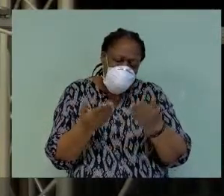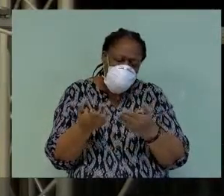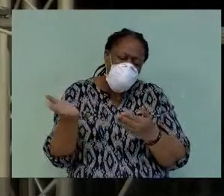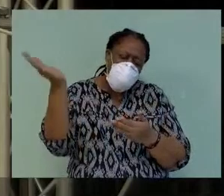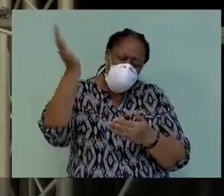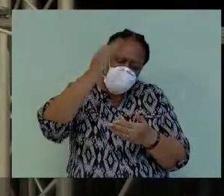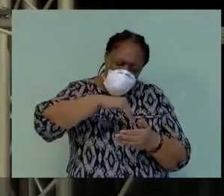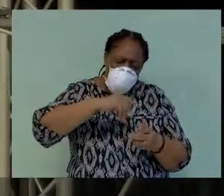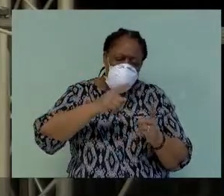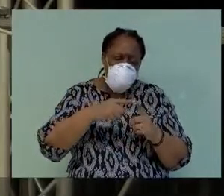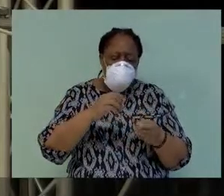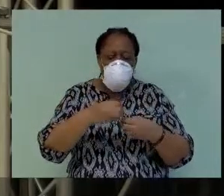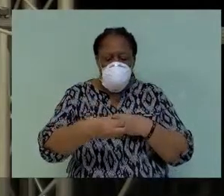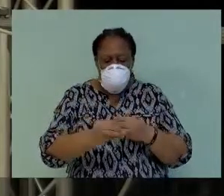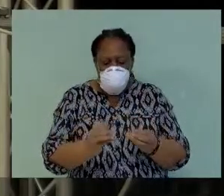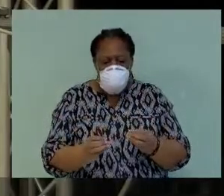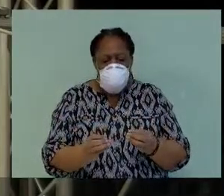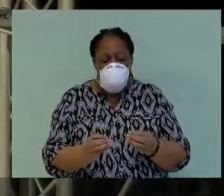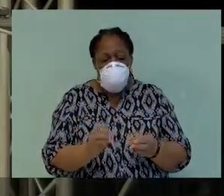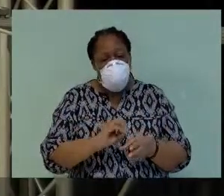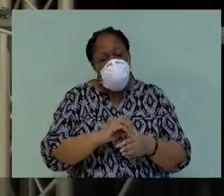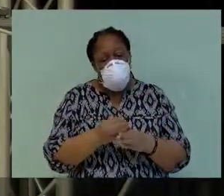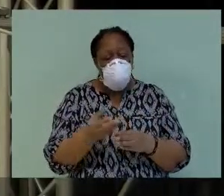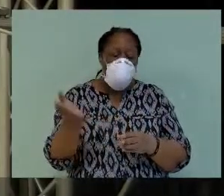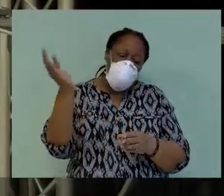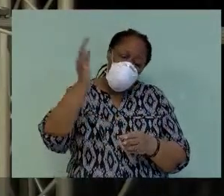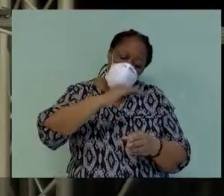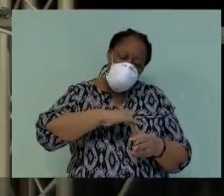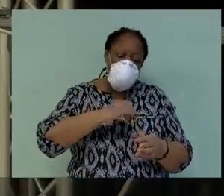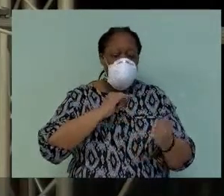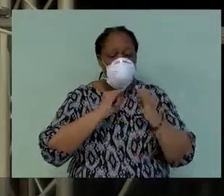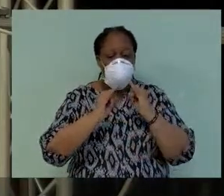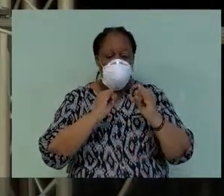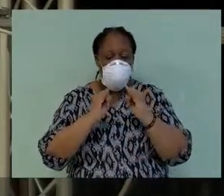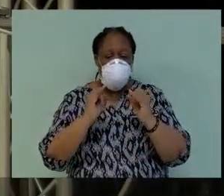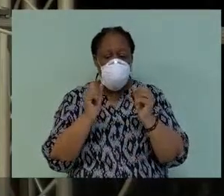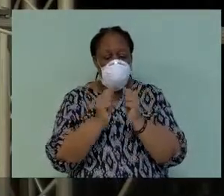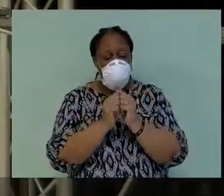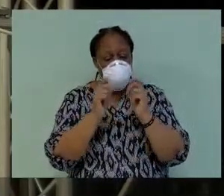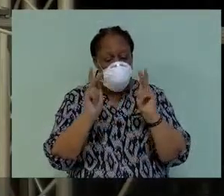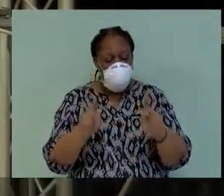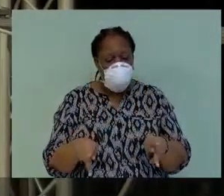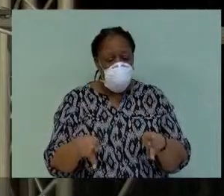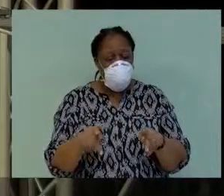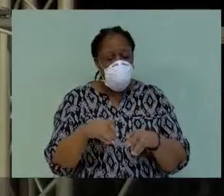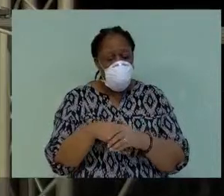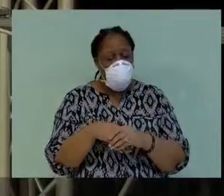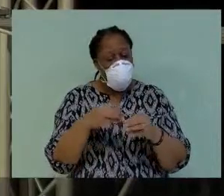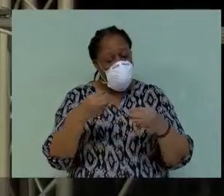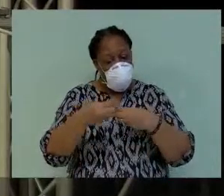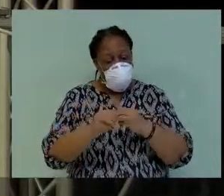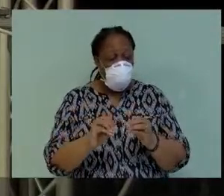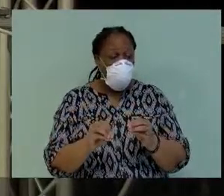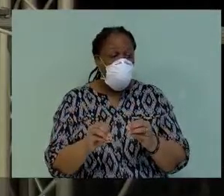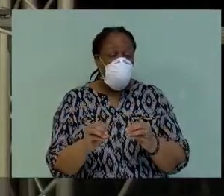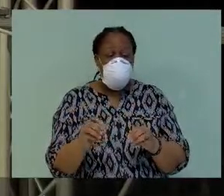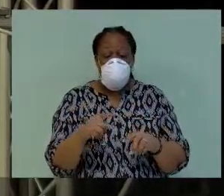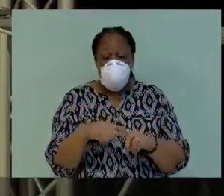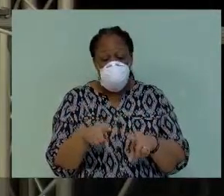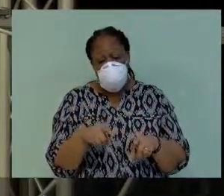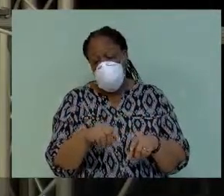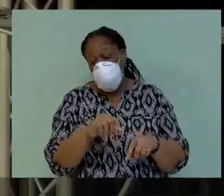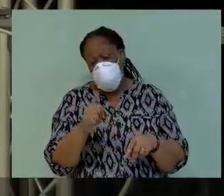may well be times when they have to have an in-person interview with witnesses and others. Certain